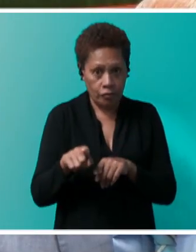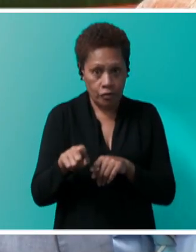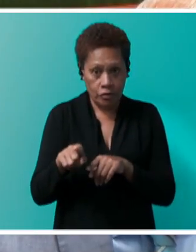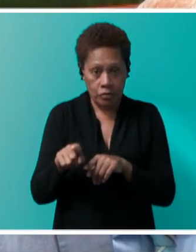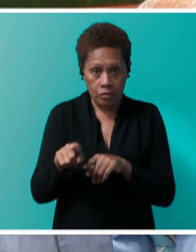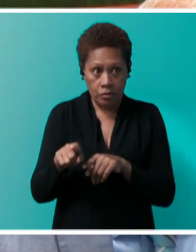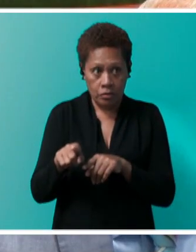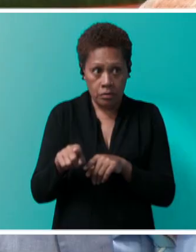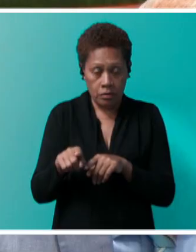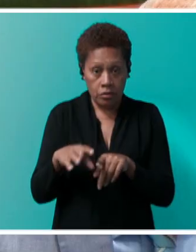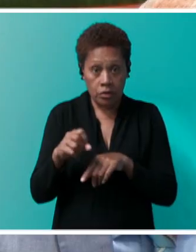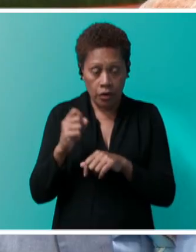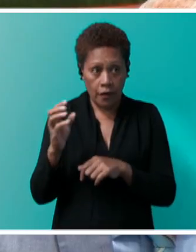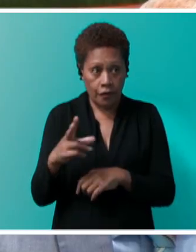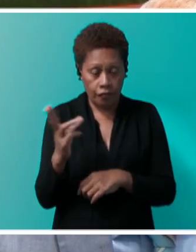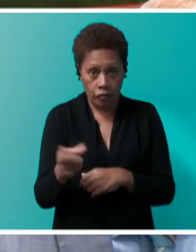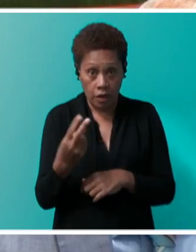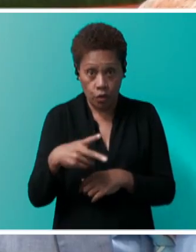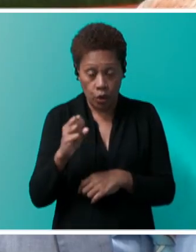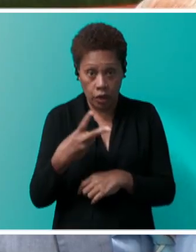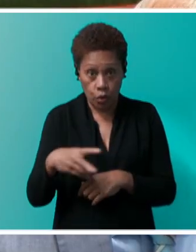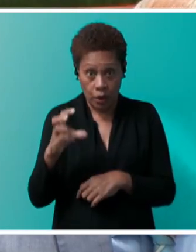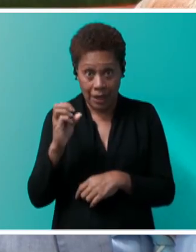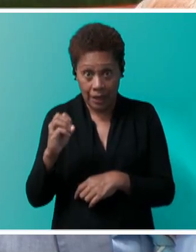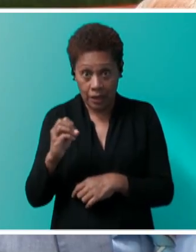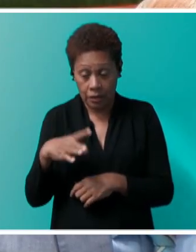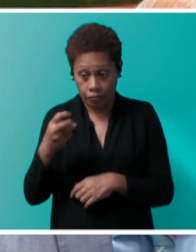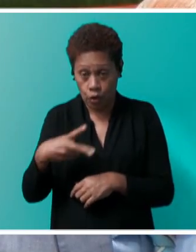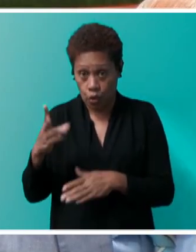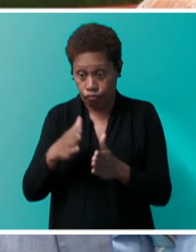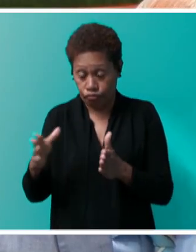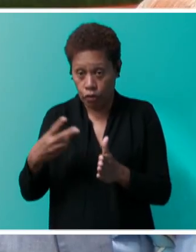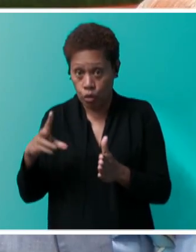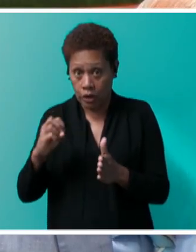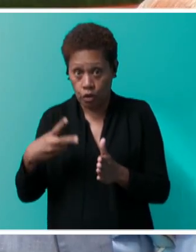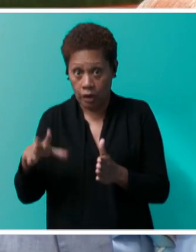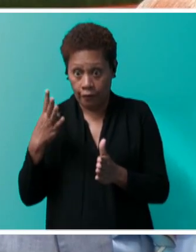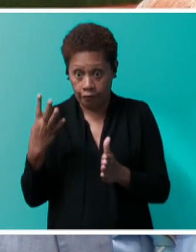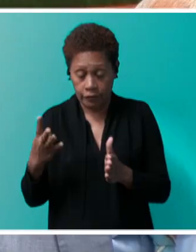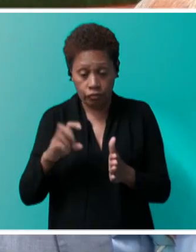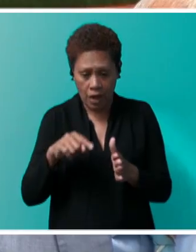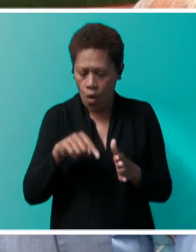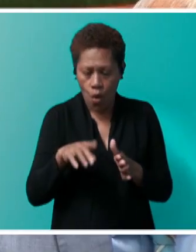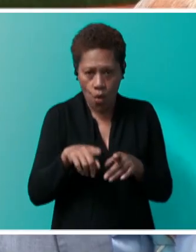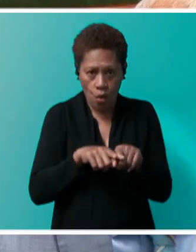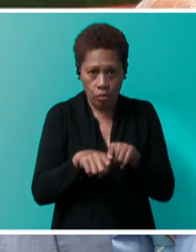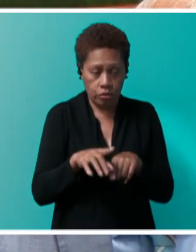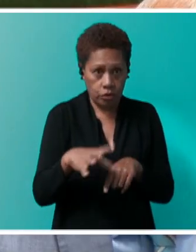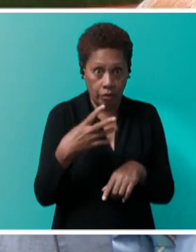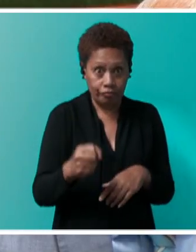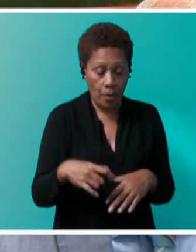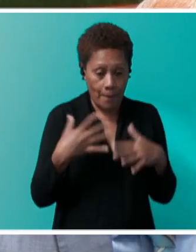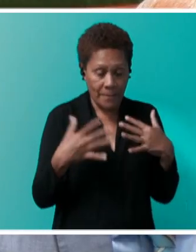children for the period 2020 to 2024 indicates that child sexual abuse remains the most pervasive and alarming